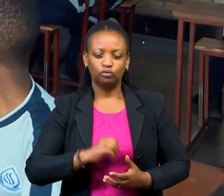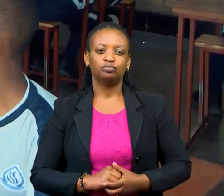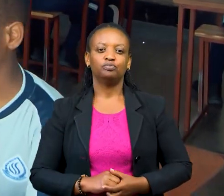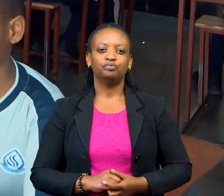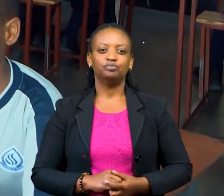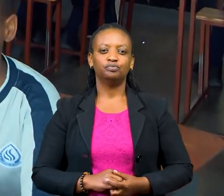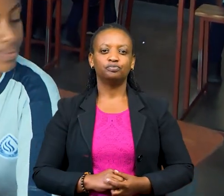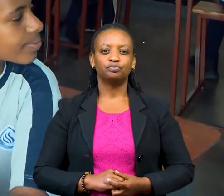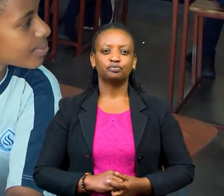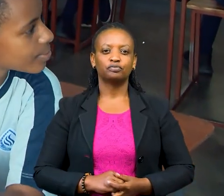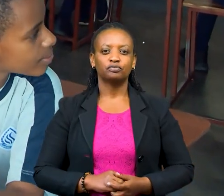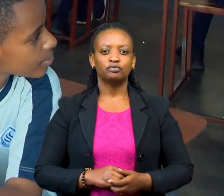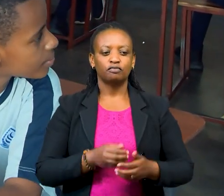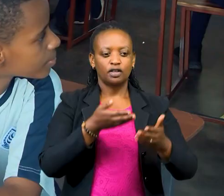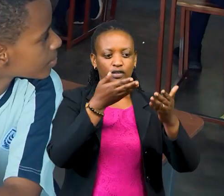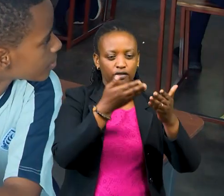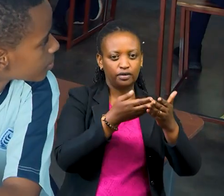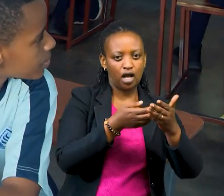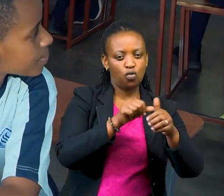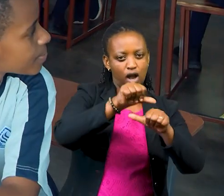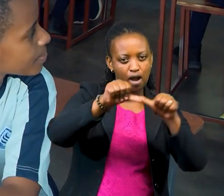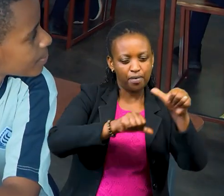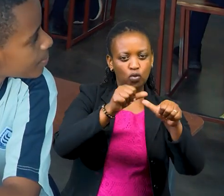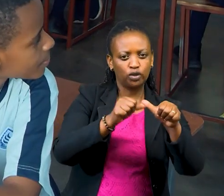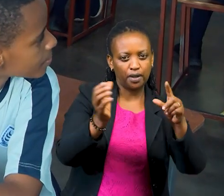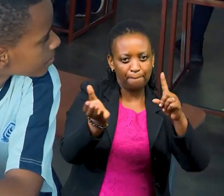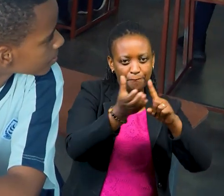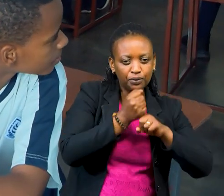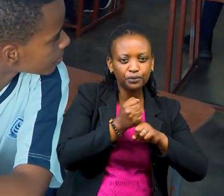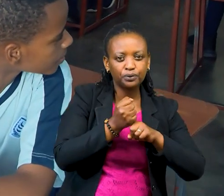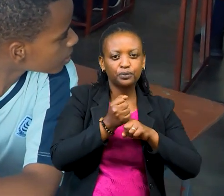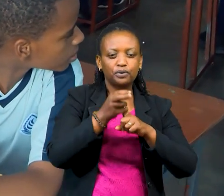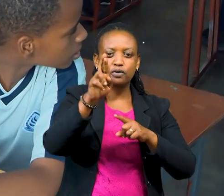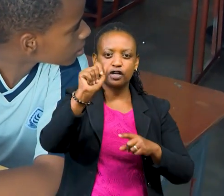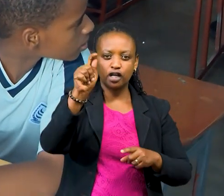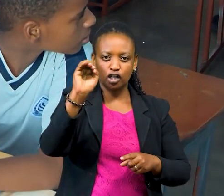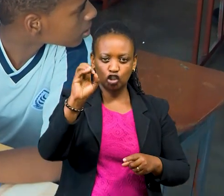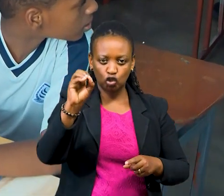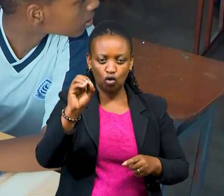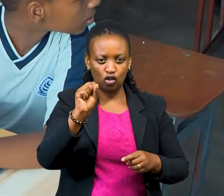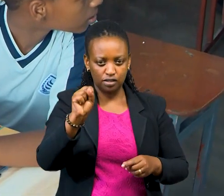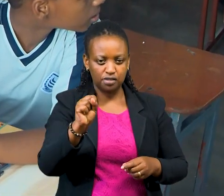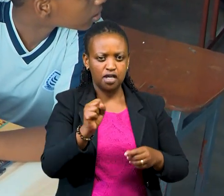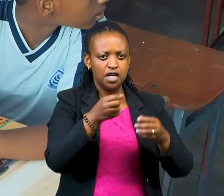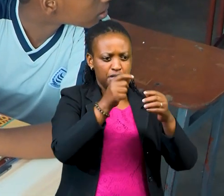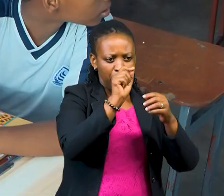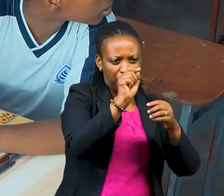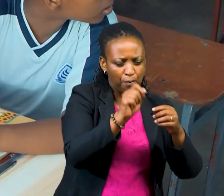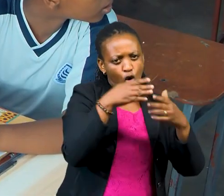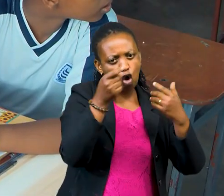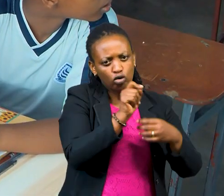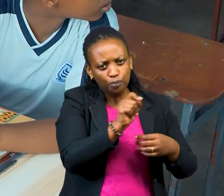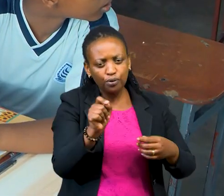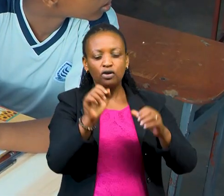Ratios. Very good. Our lesson for today is about finding ratios. By